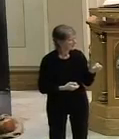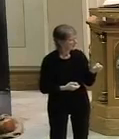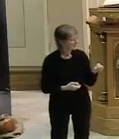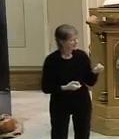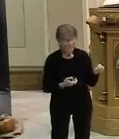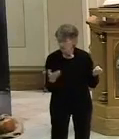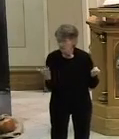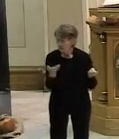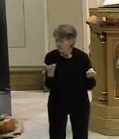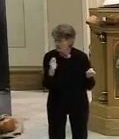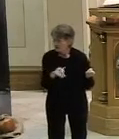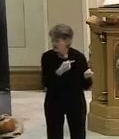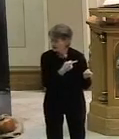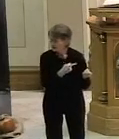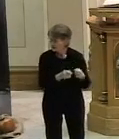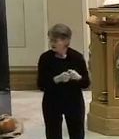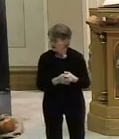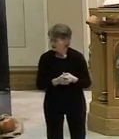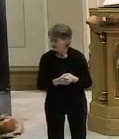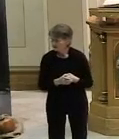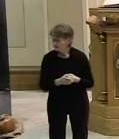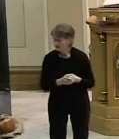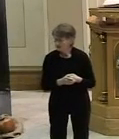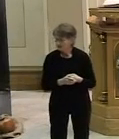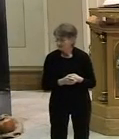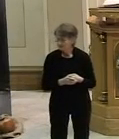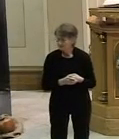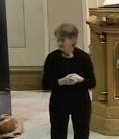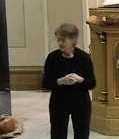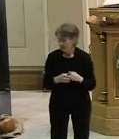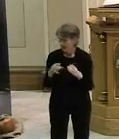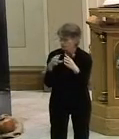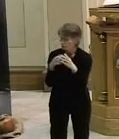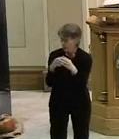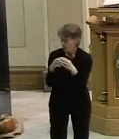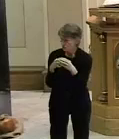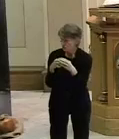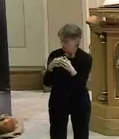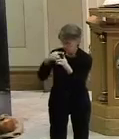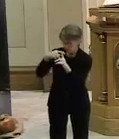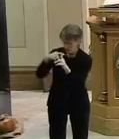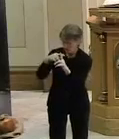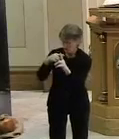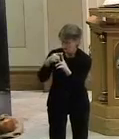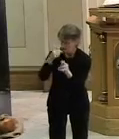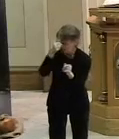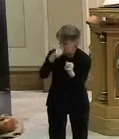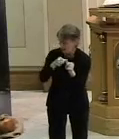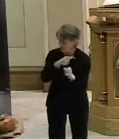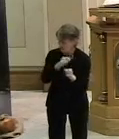What is that? What does that look like to you? It's round. Does it remind you of anything?